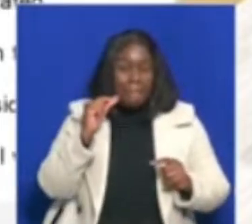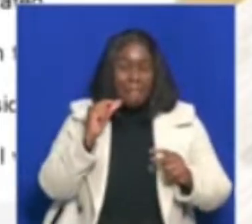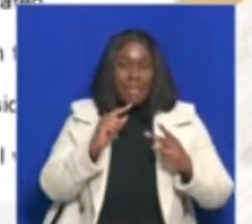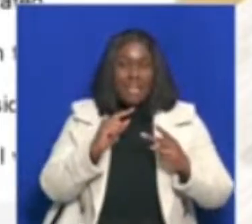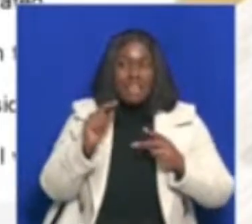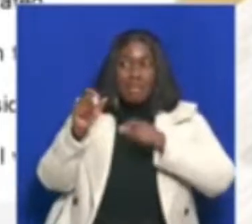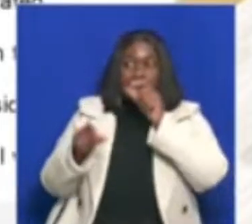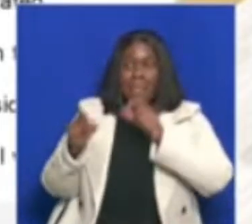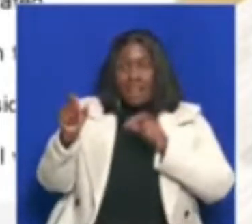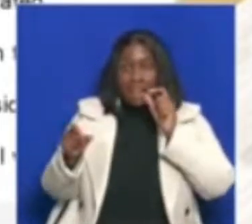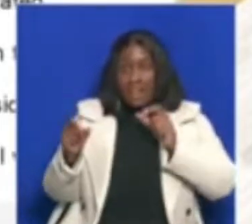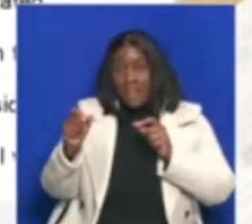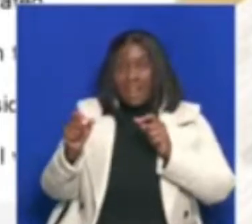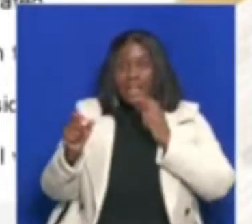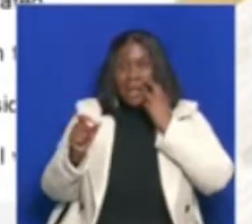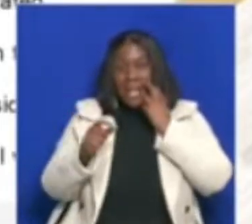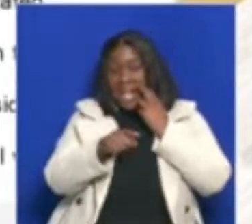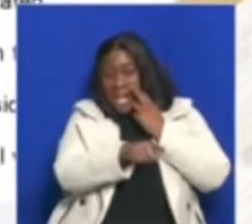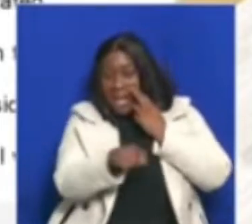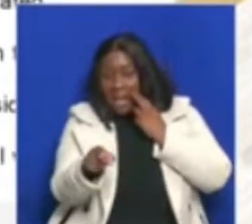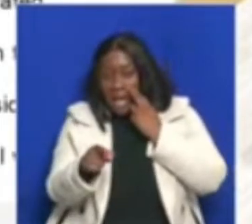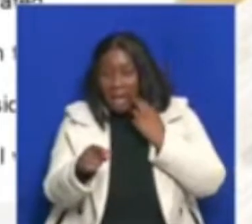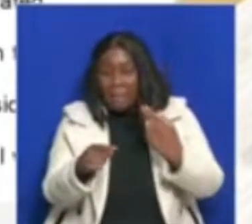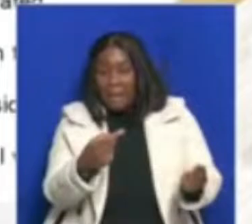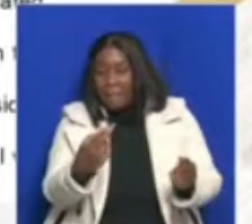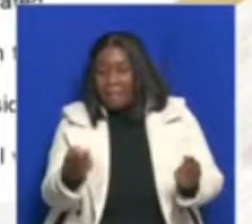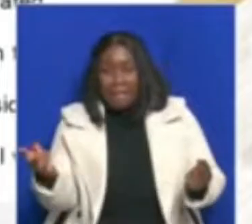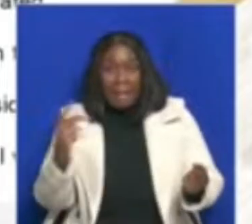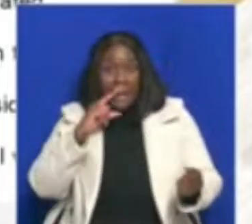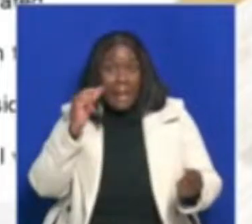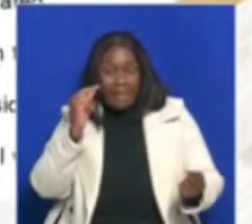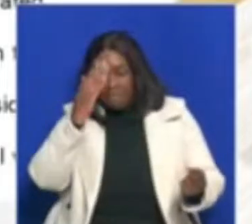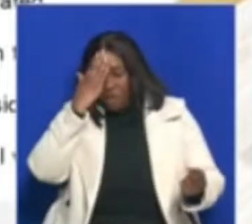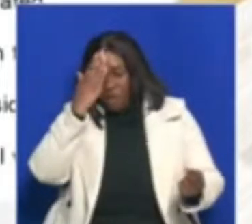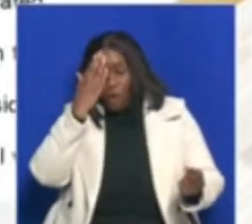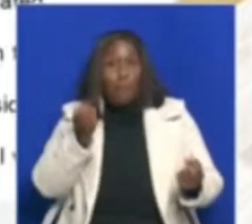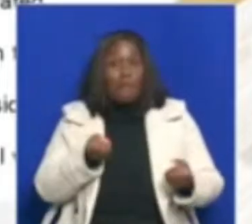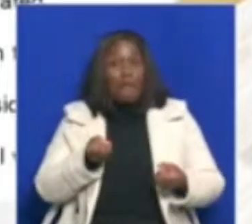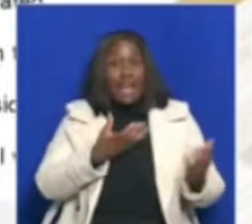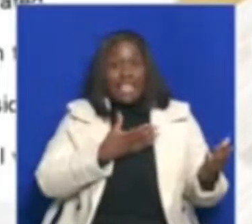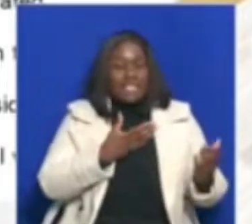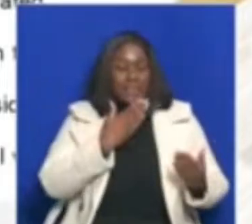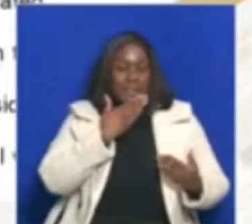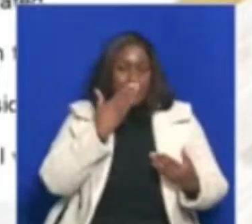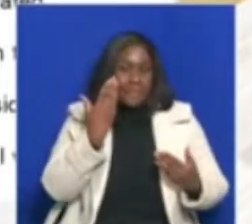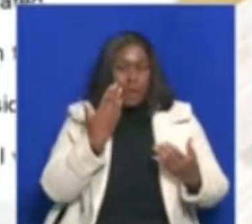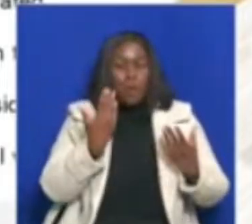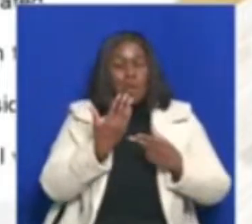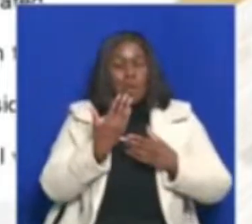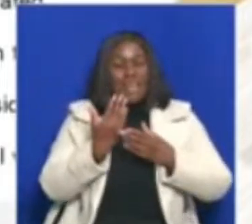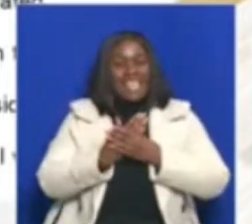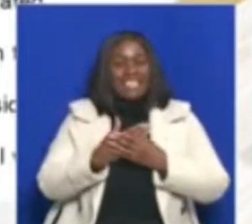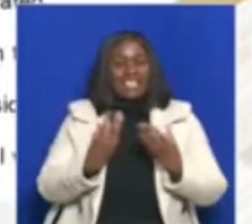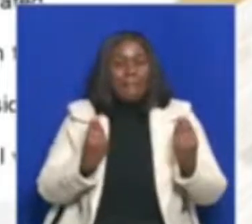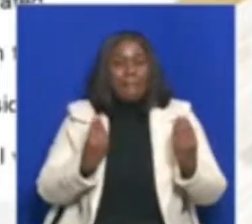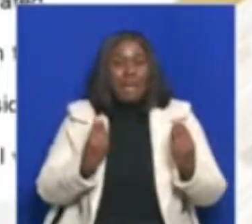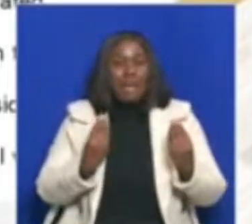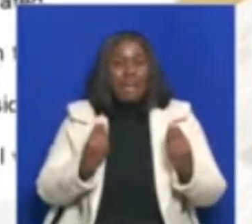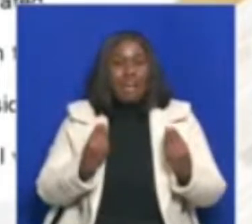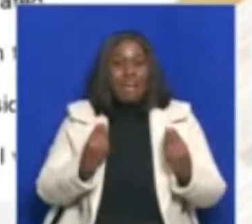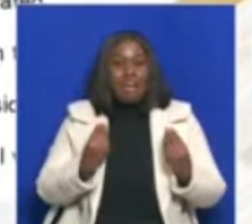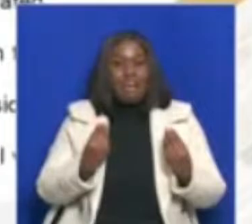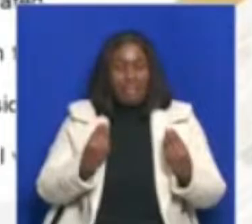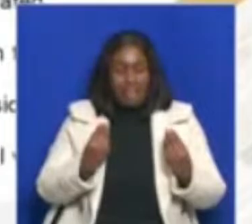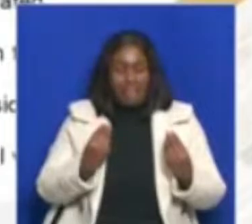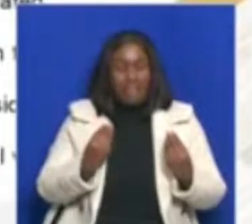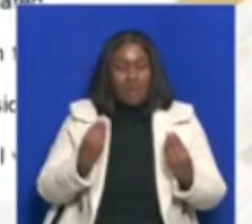are killed. Very rarely are they able to provide the SAPS case number in which the suspects or deceased are